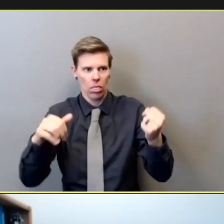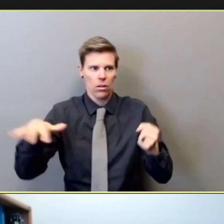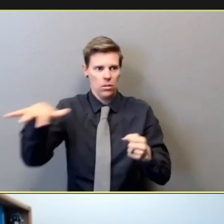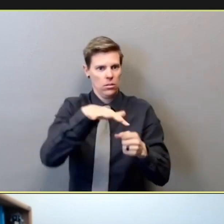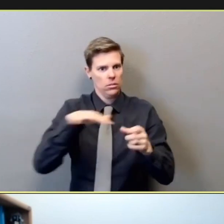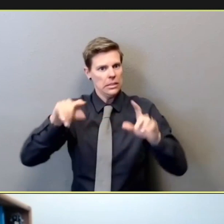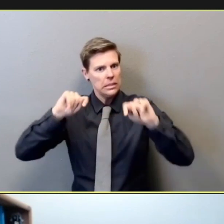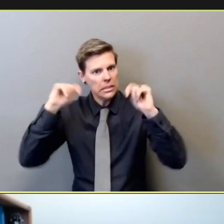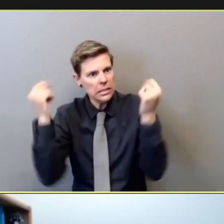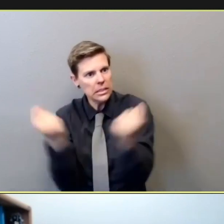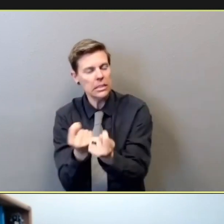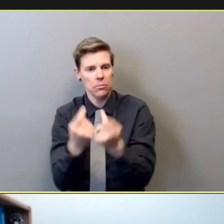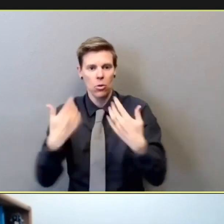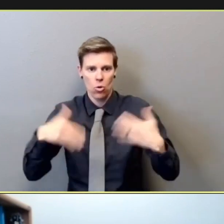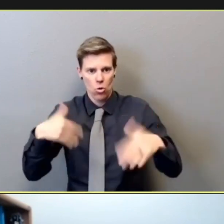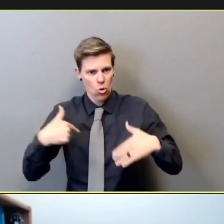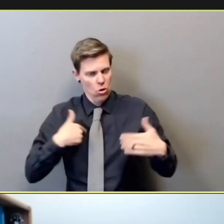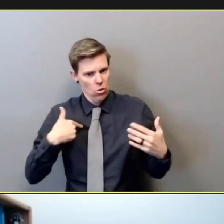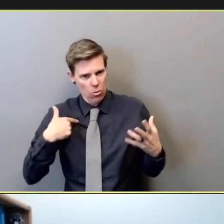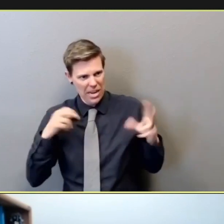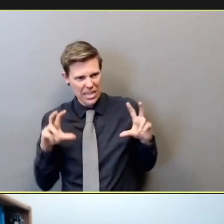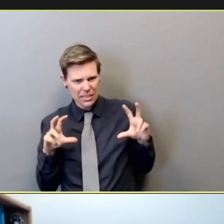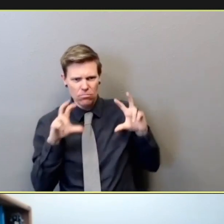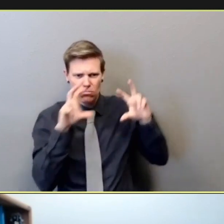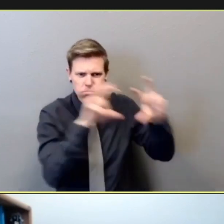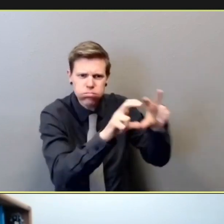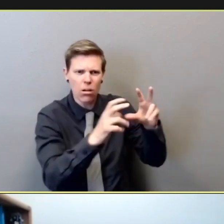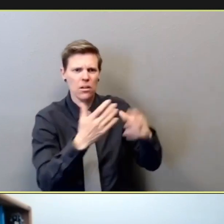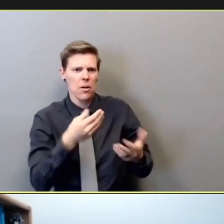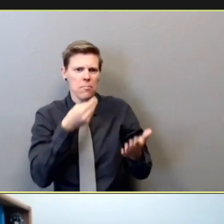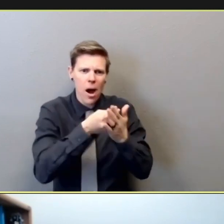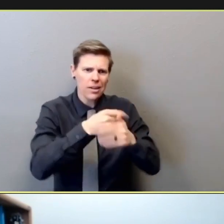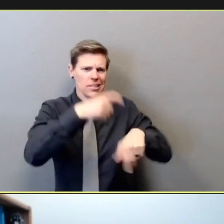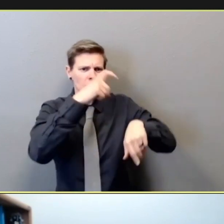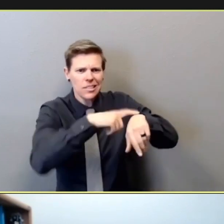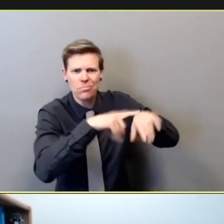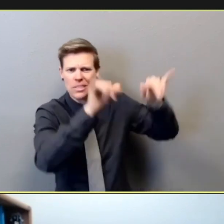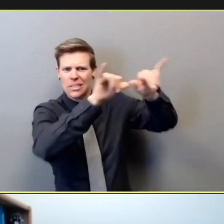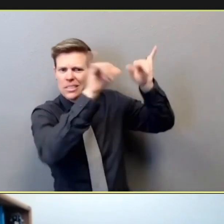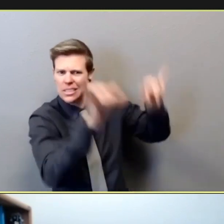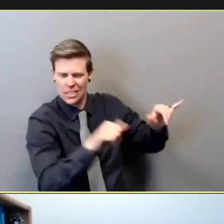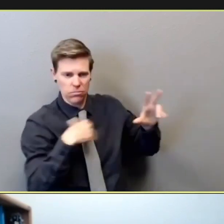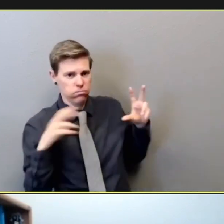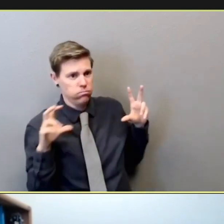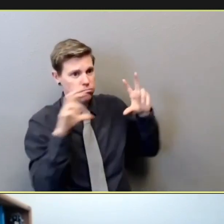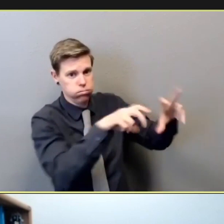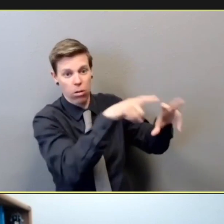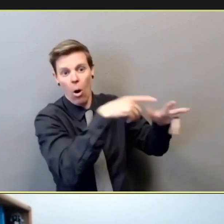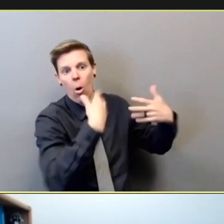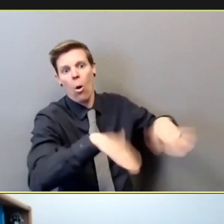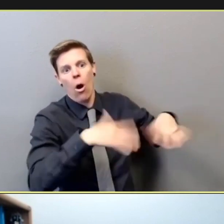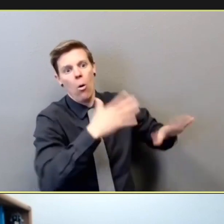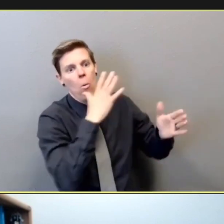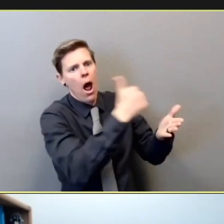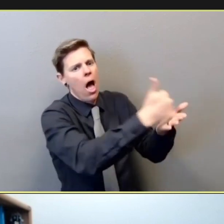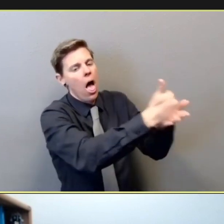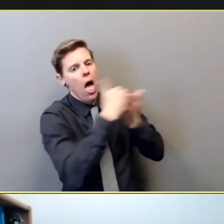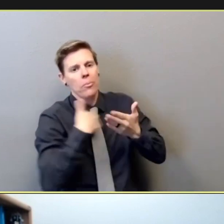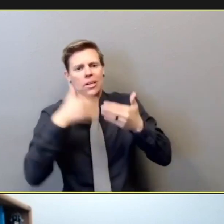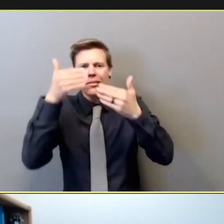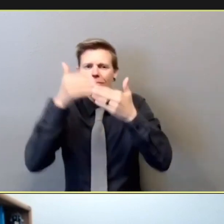health system, I think it would be really critical. We've done a fantastic job in New